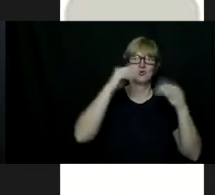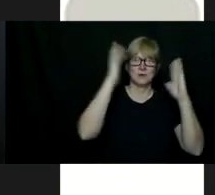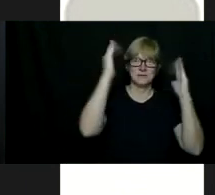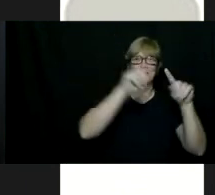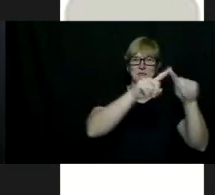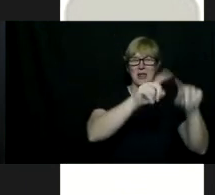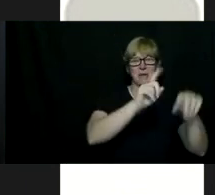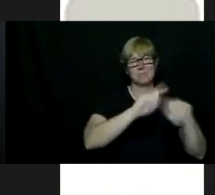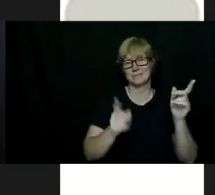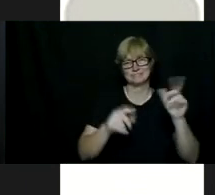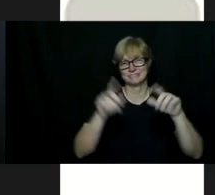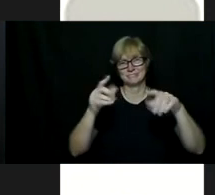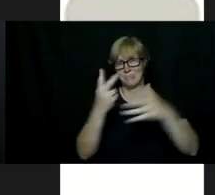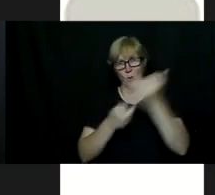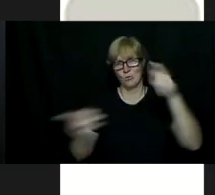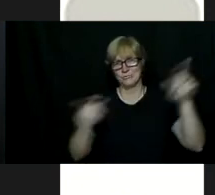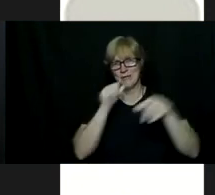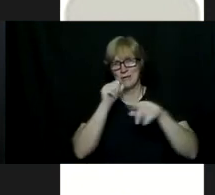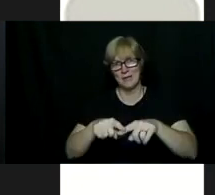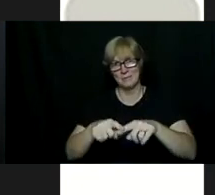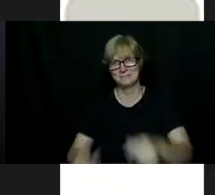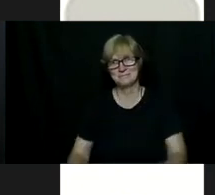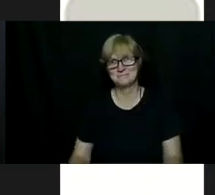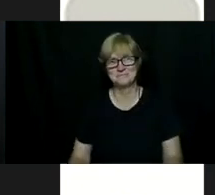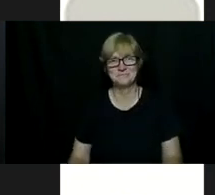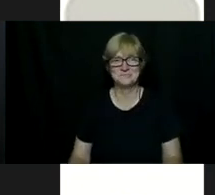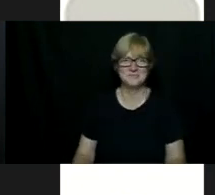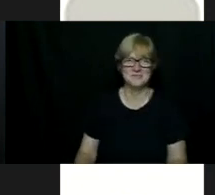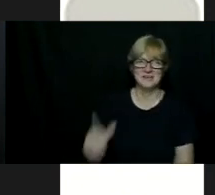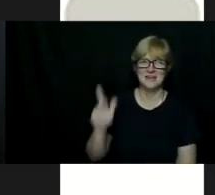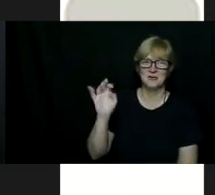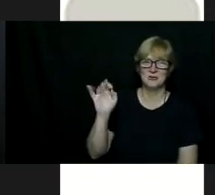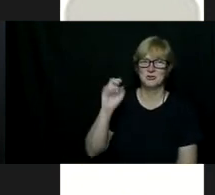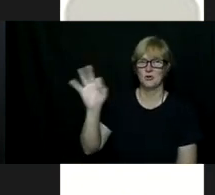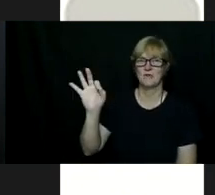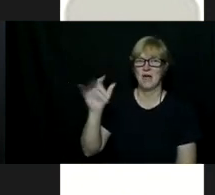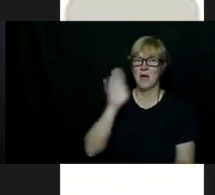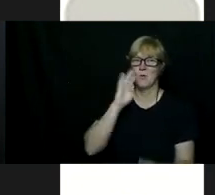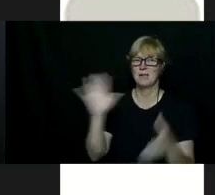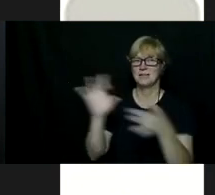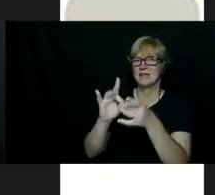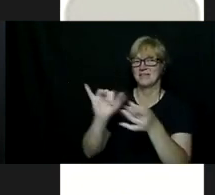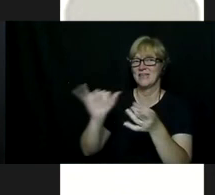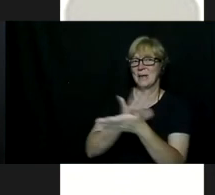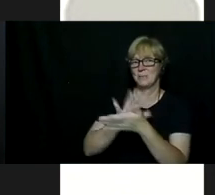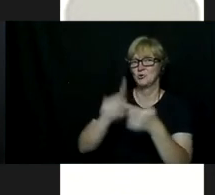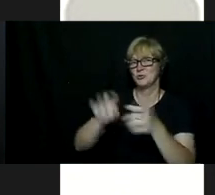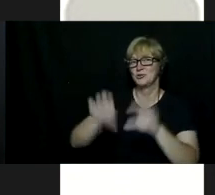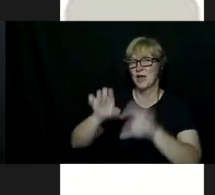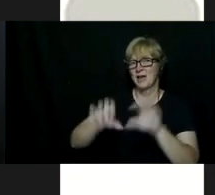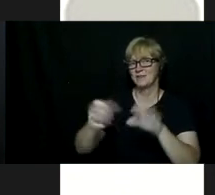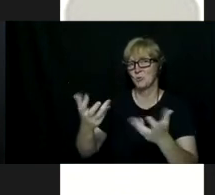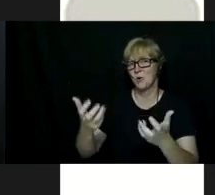in children. Yeah, if anyone likes, I put the link to this paper in the chat. Yeah, thank